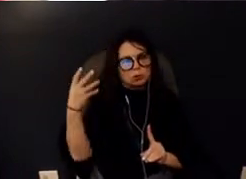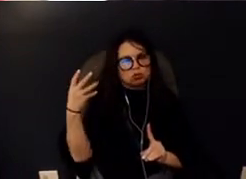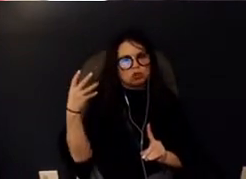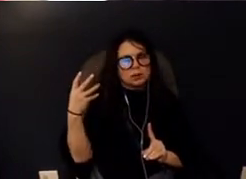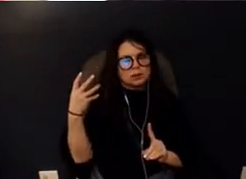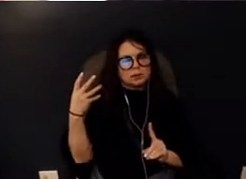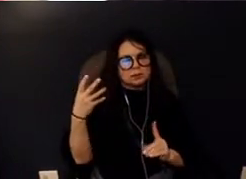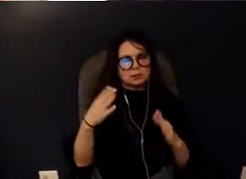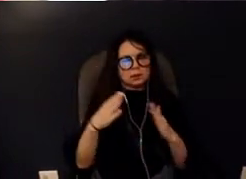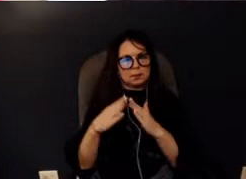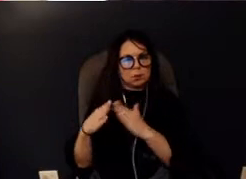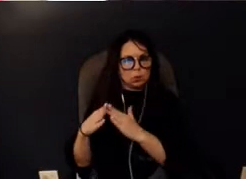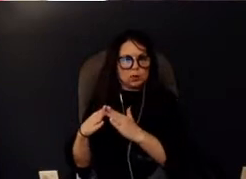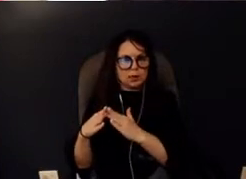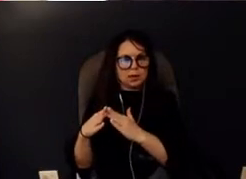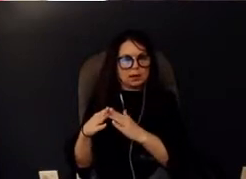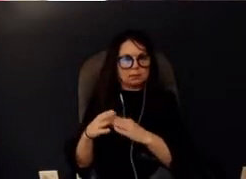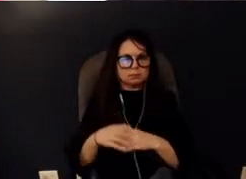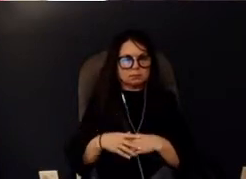in our city.